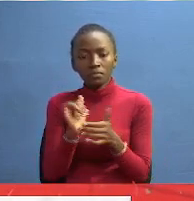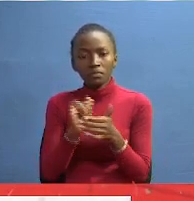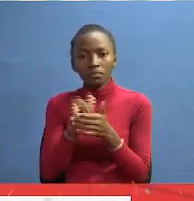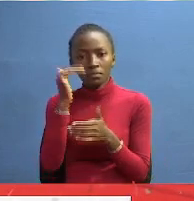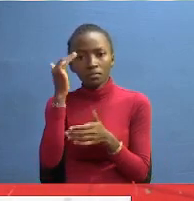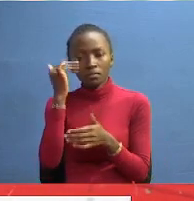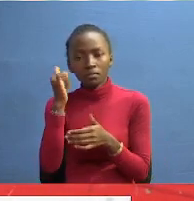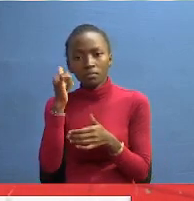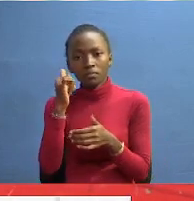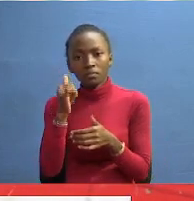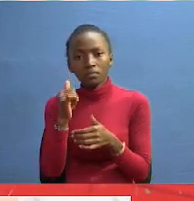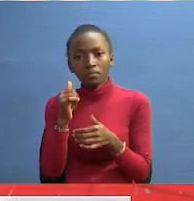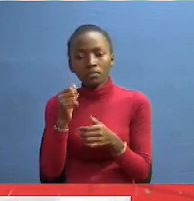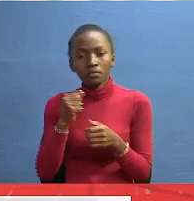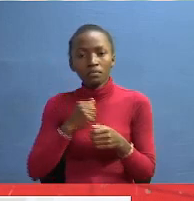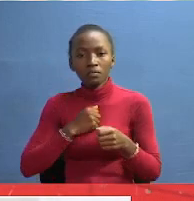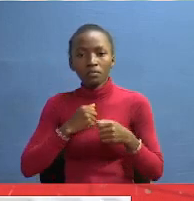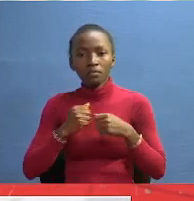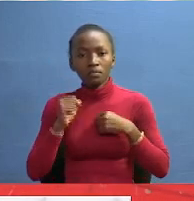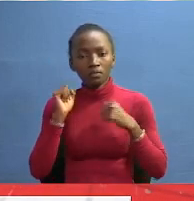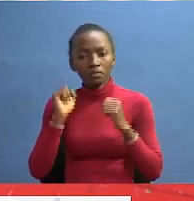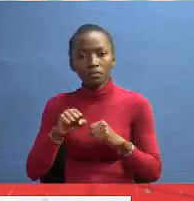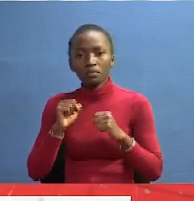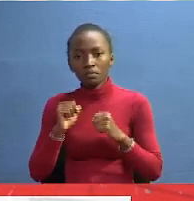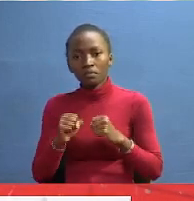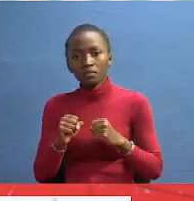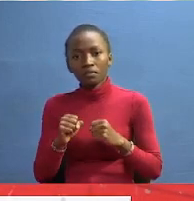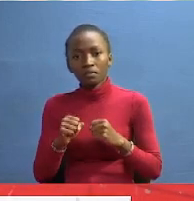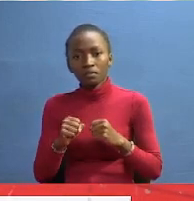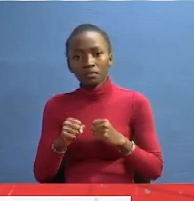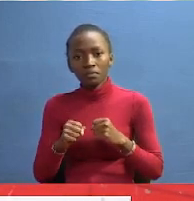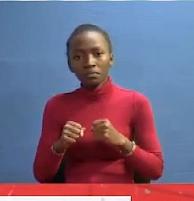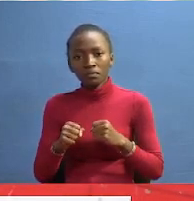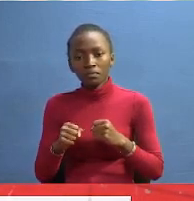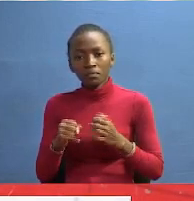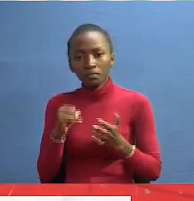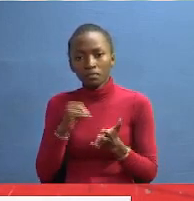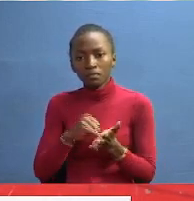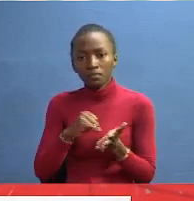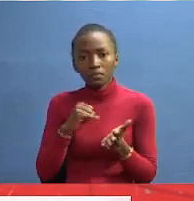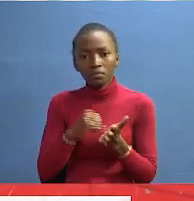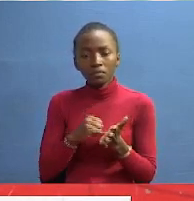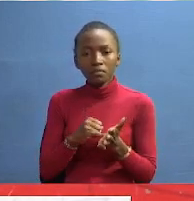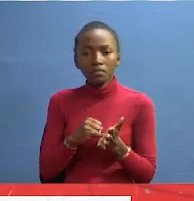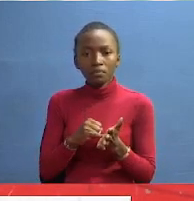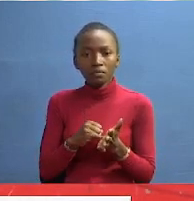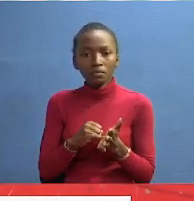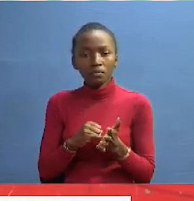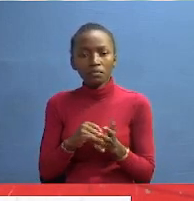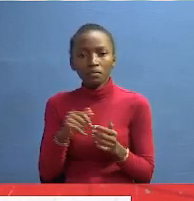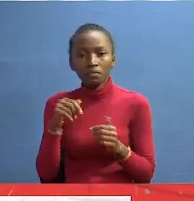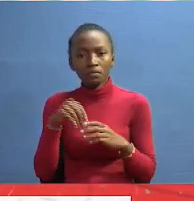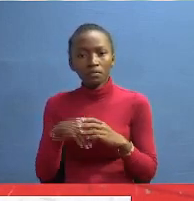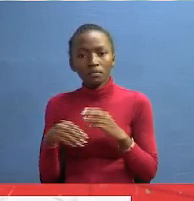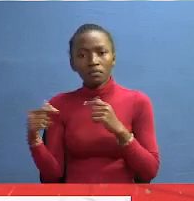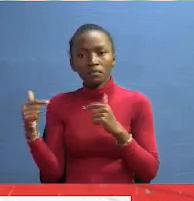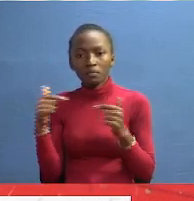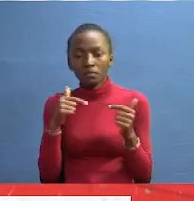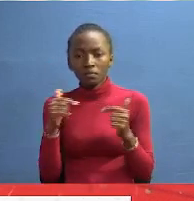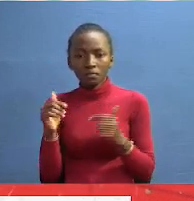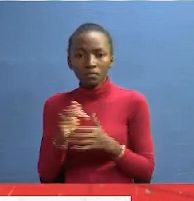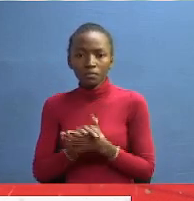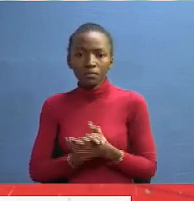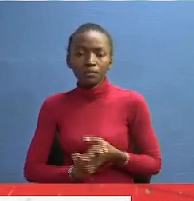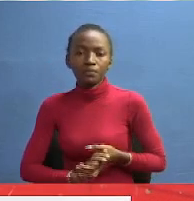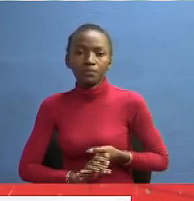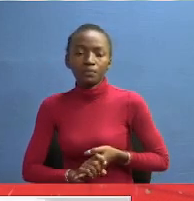from it. So there could be quite a lot of truth in that, that Rwanda has got a part to